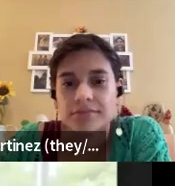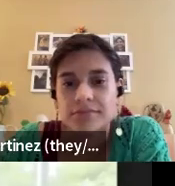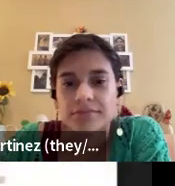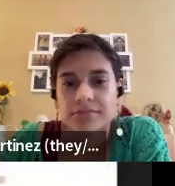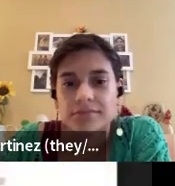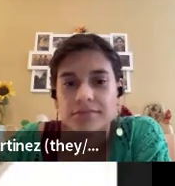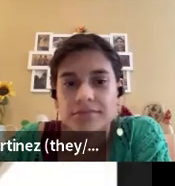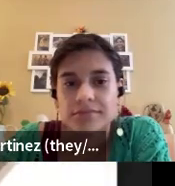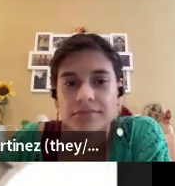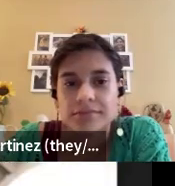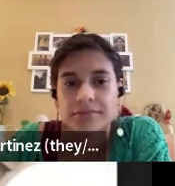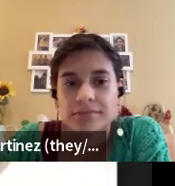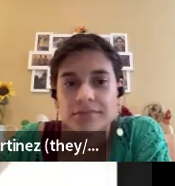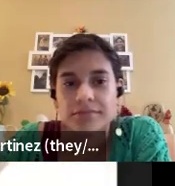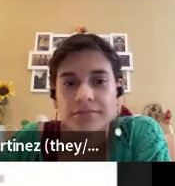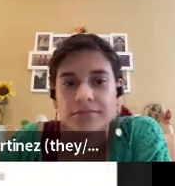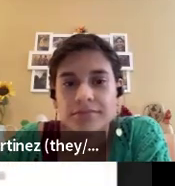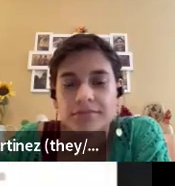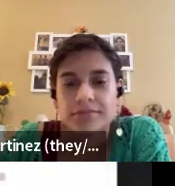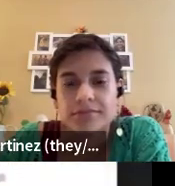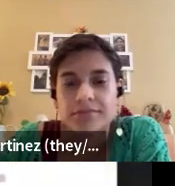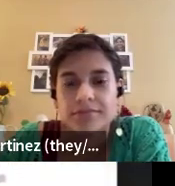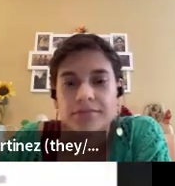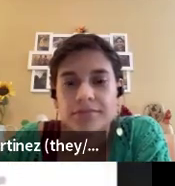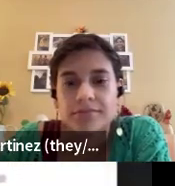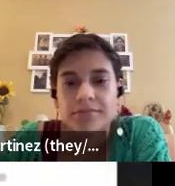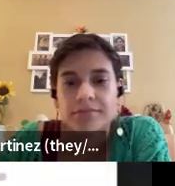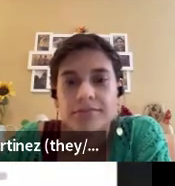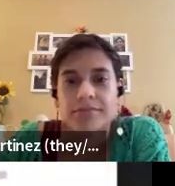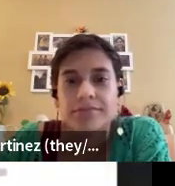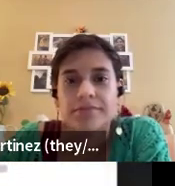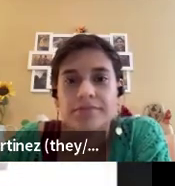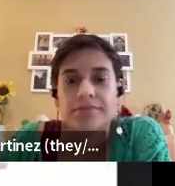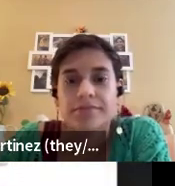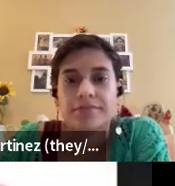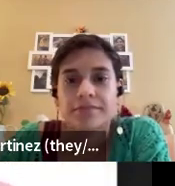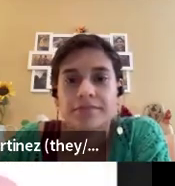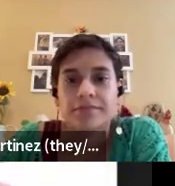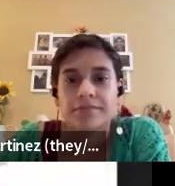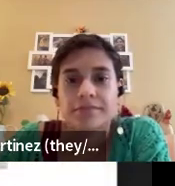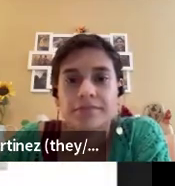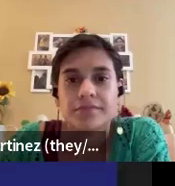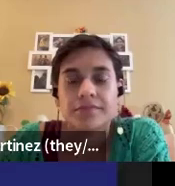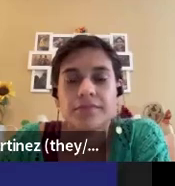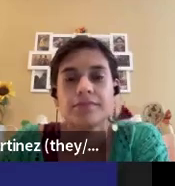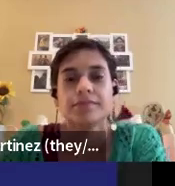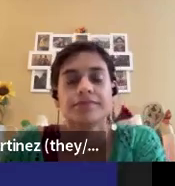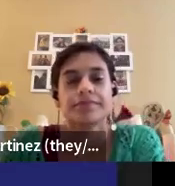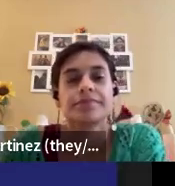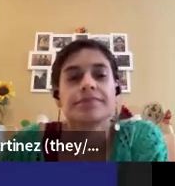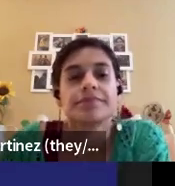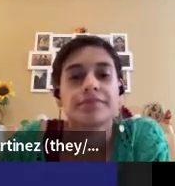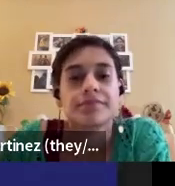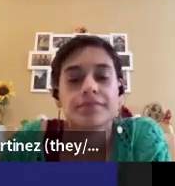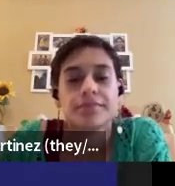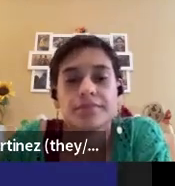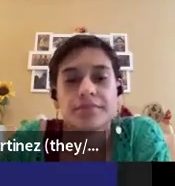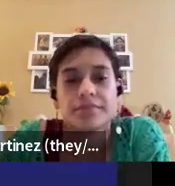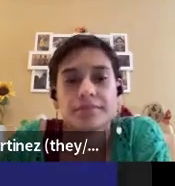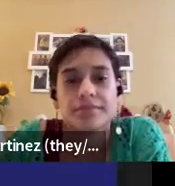storytelling. And so this is me taking up more space and honoring my